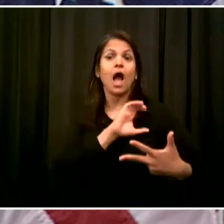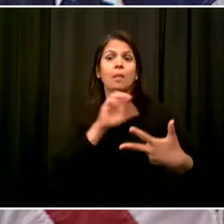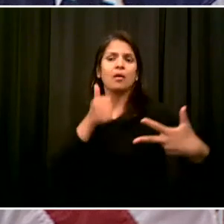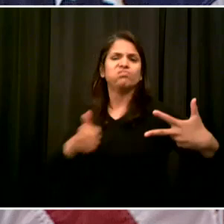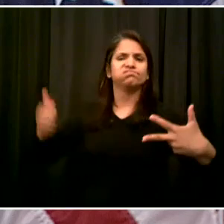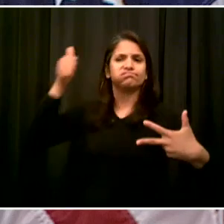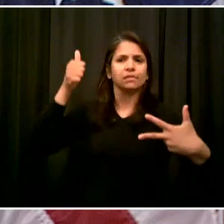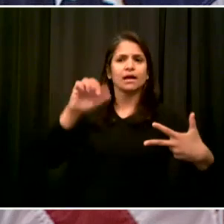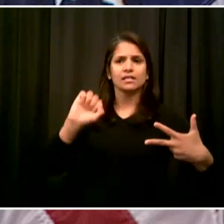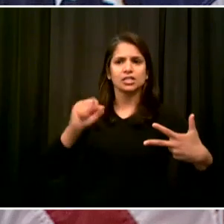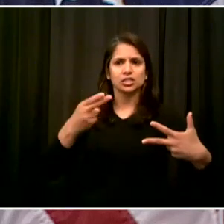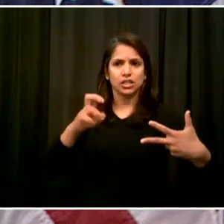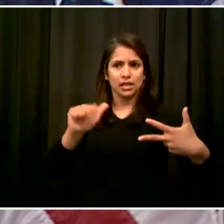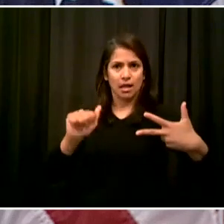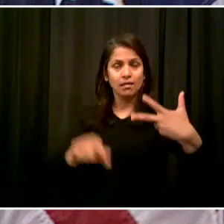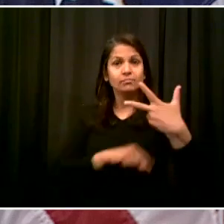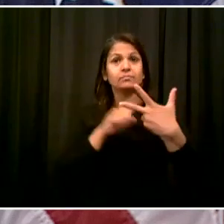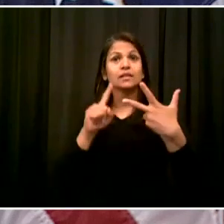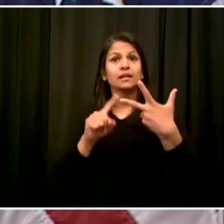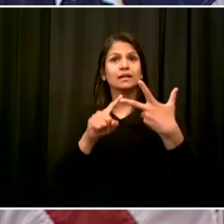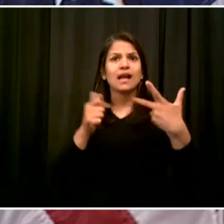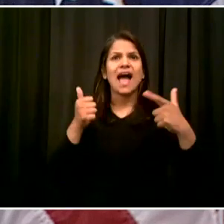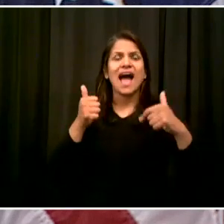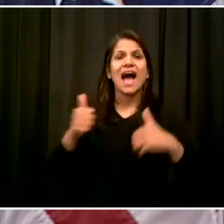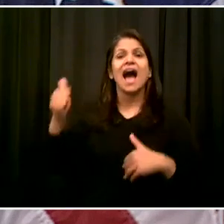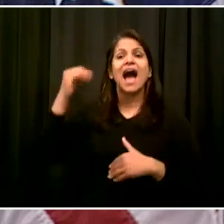start with Jillian from WBAI.